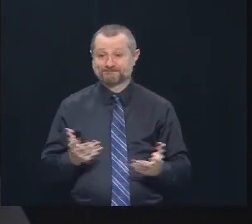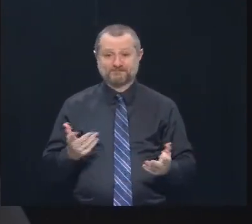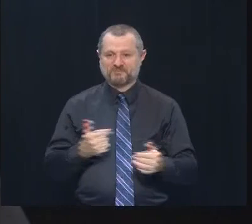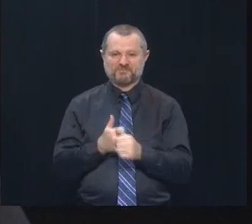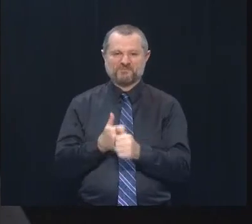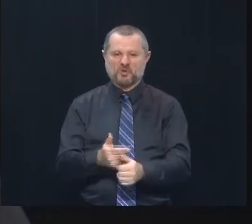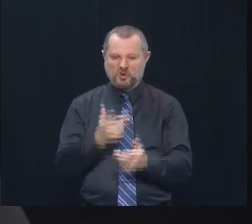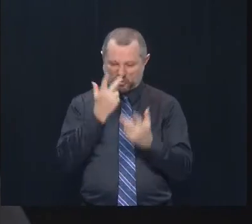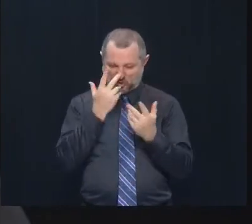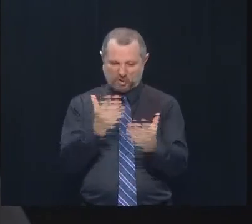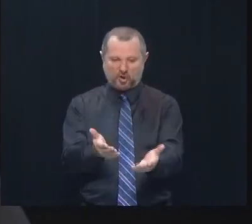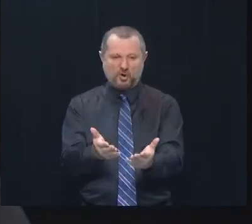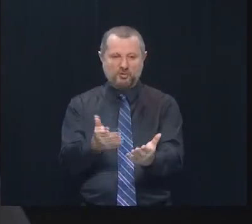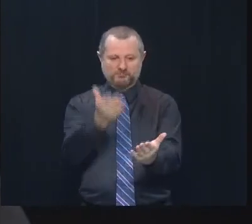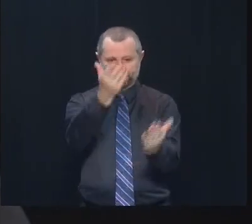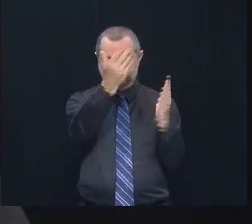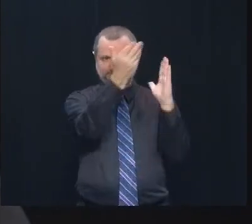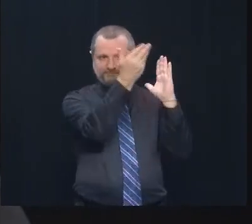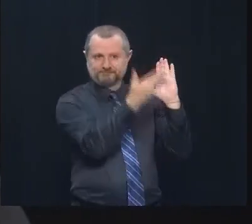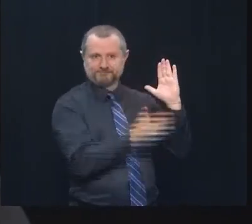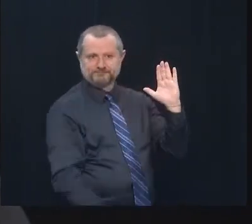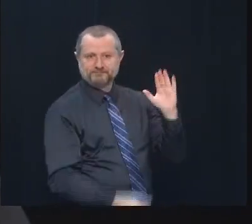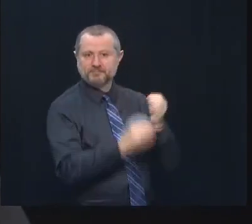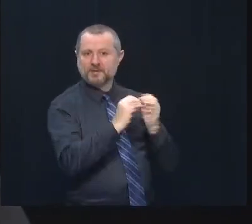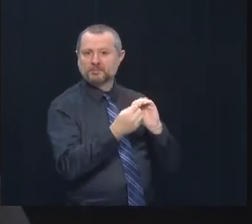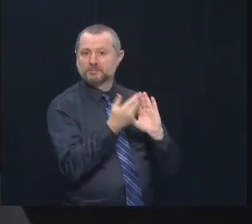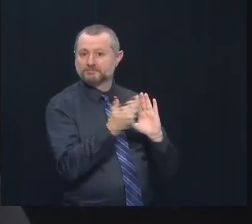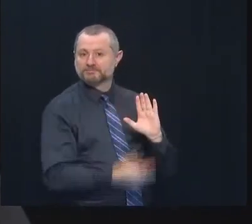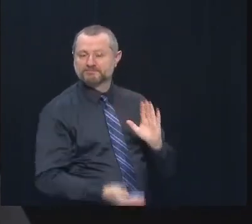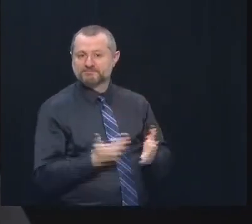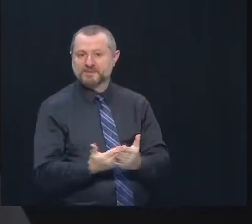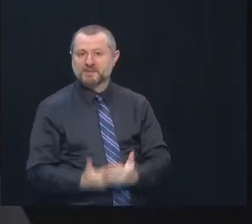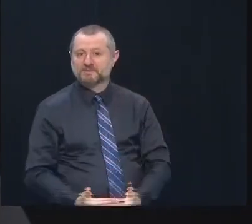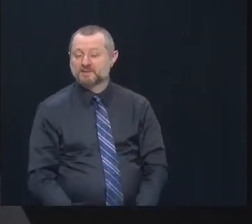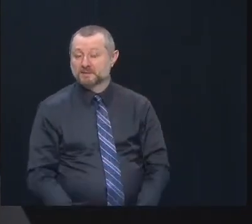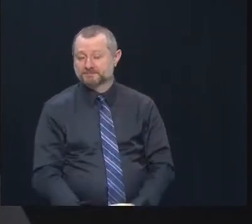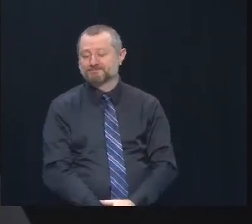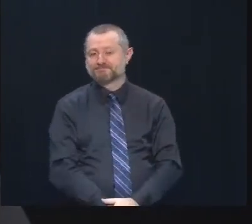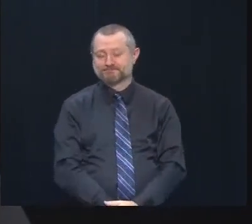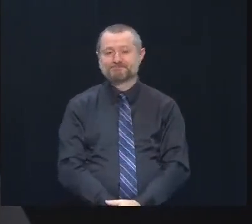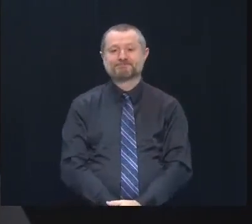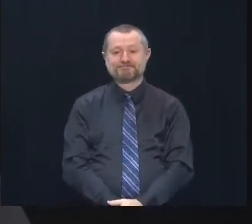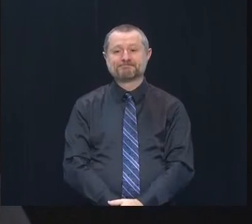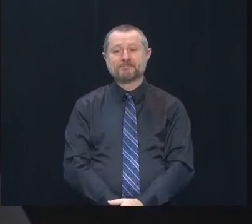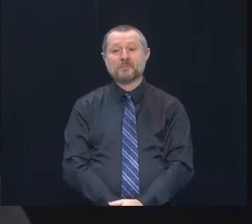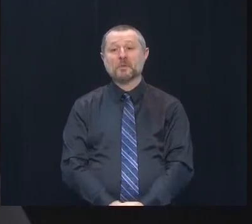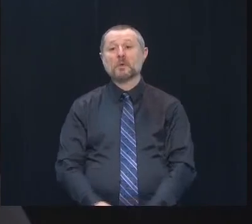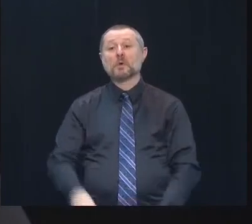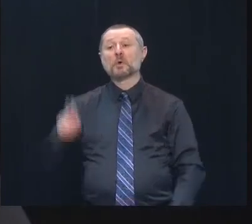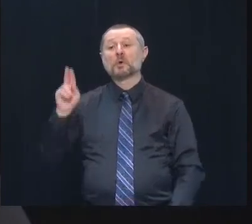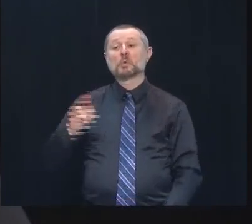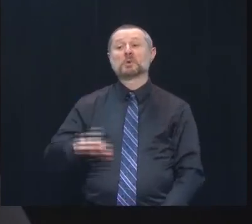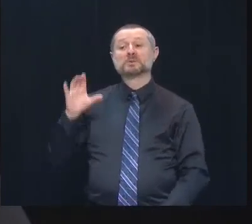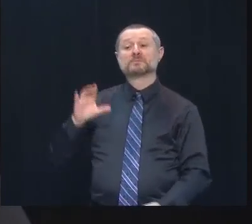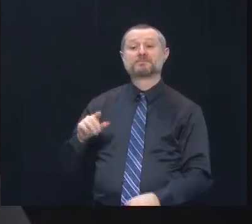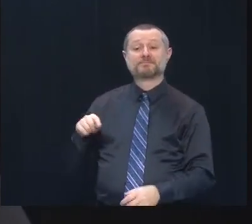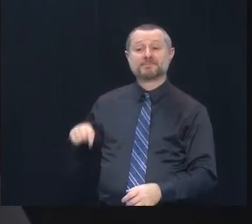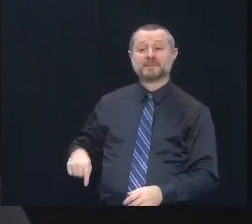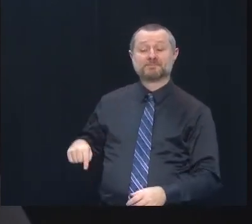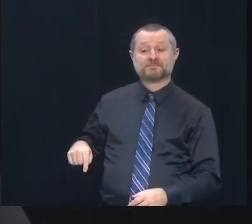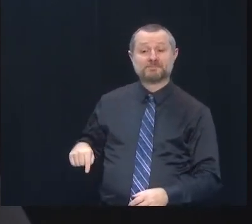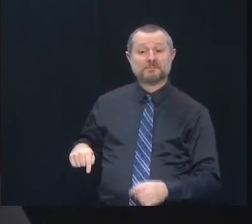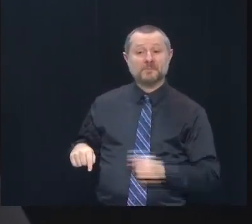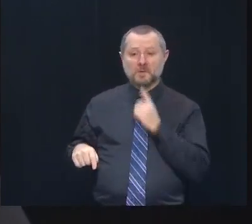numbers. On the numbers. New York City, you heard